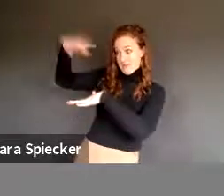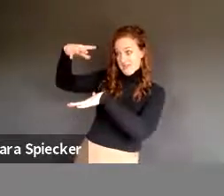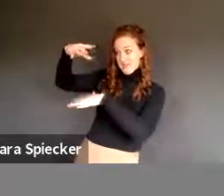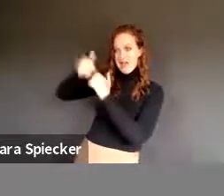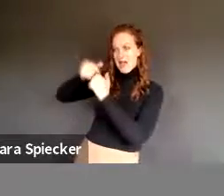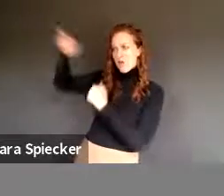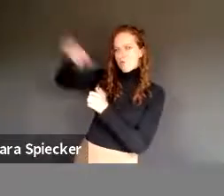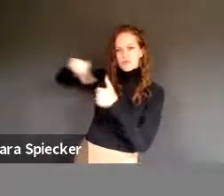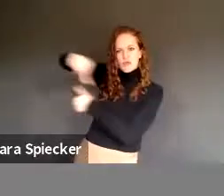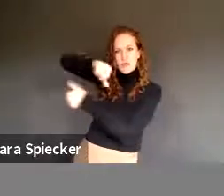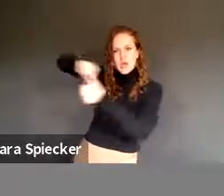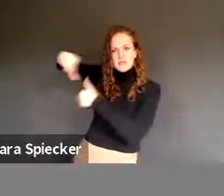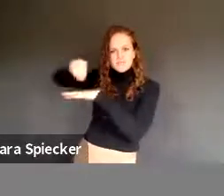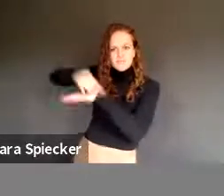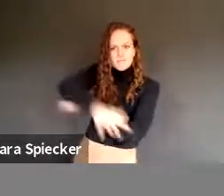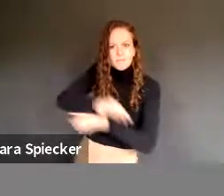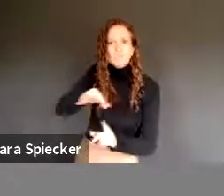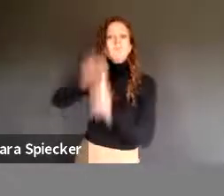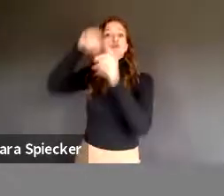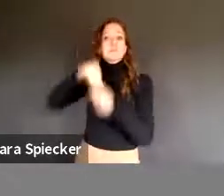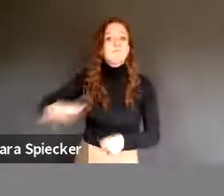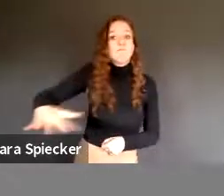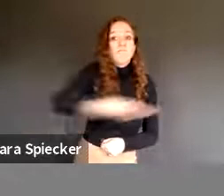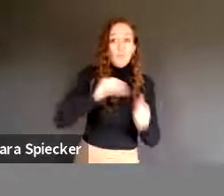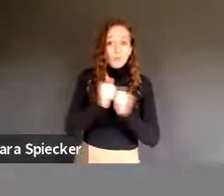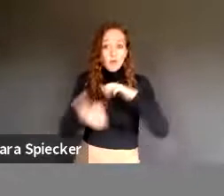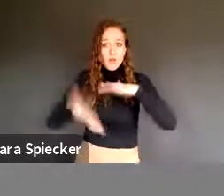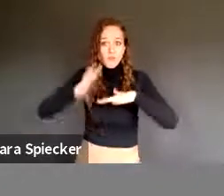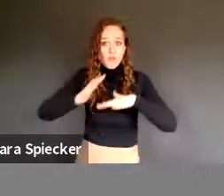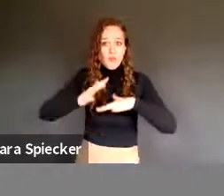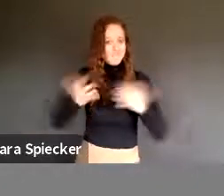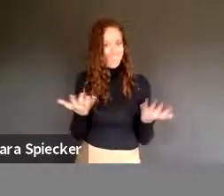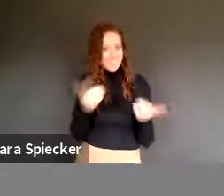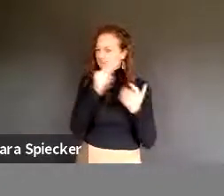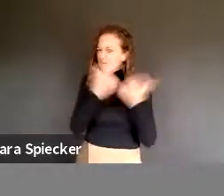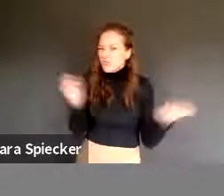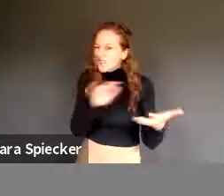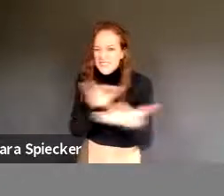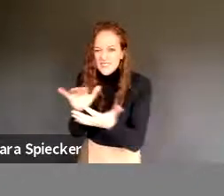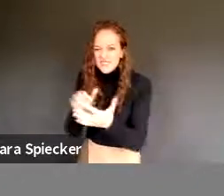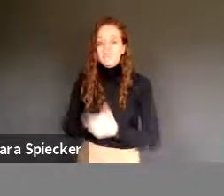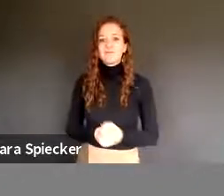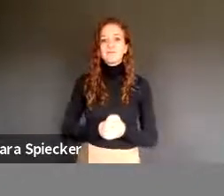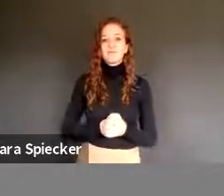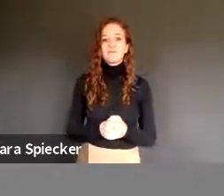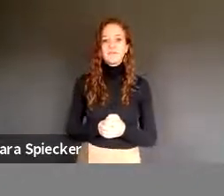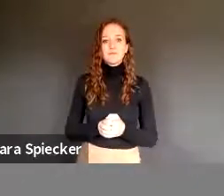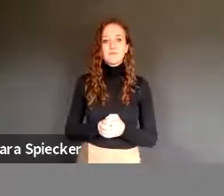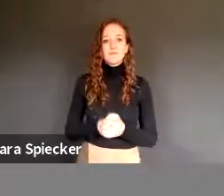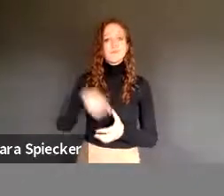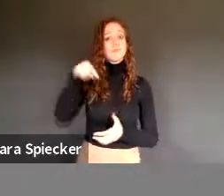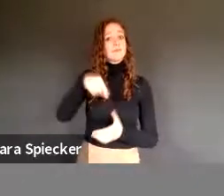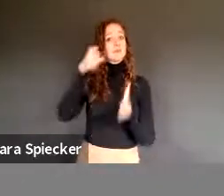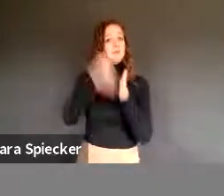But the interactive effects of both of these factors on macroalgae, especially in the context of coastal upwelling, has not been well